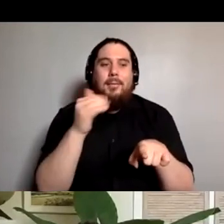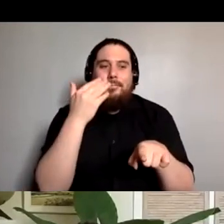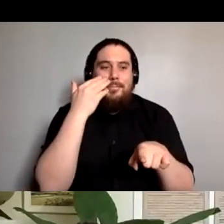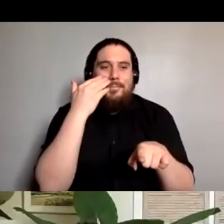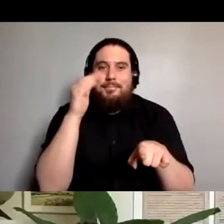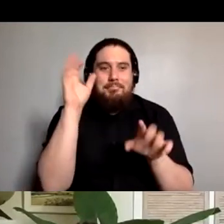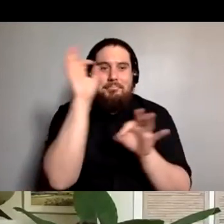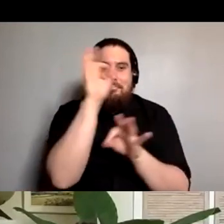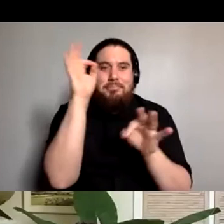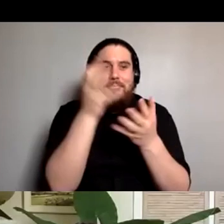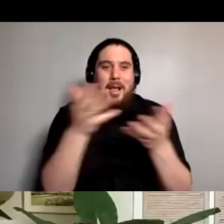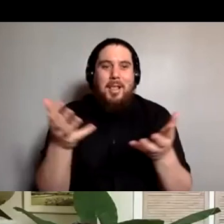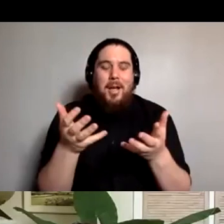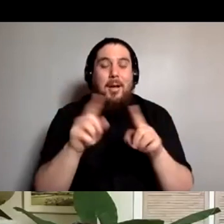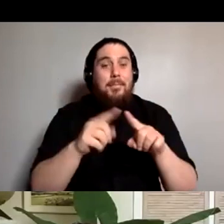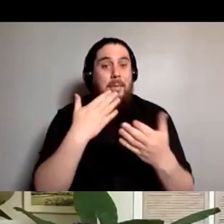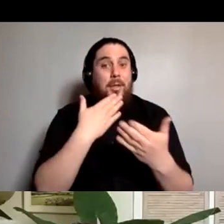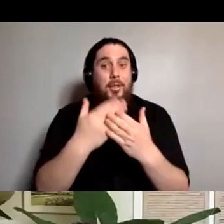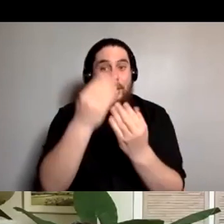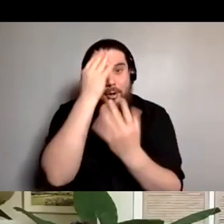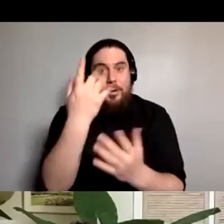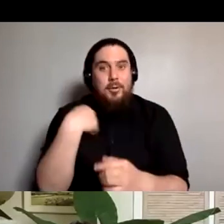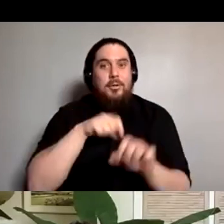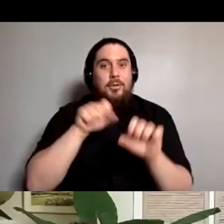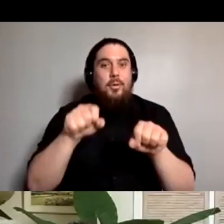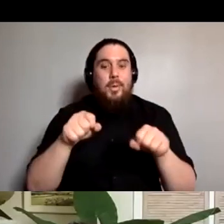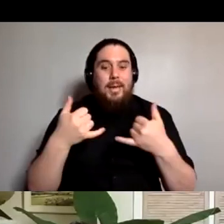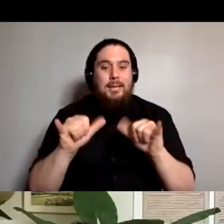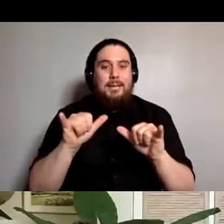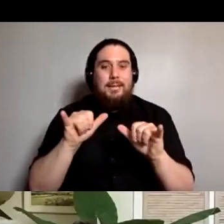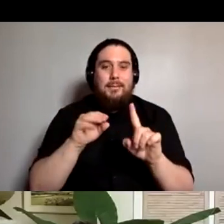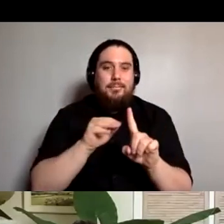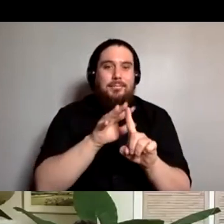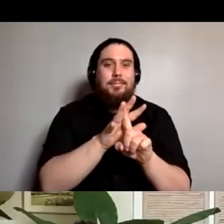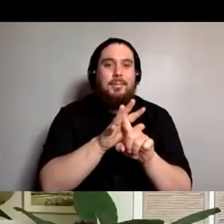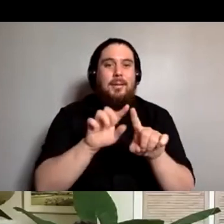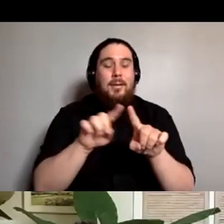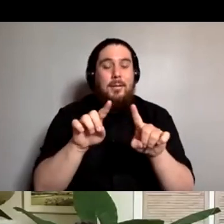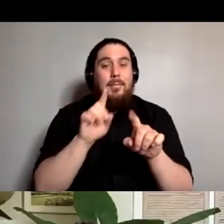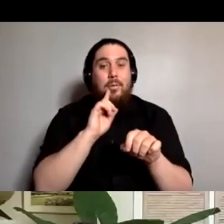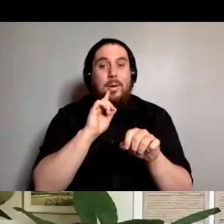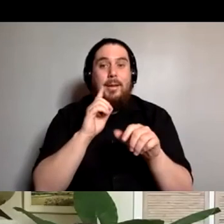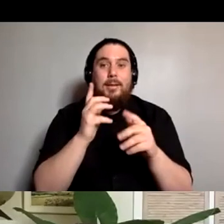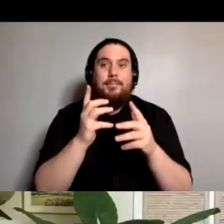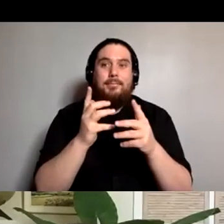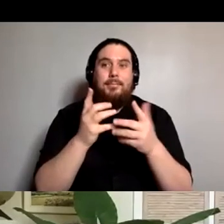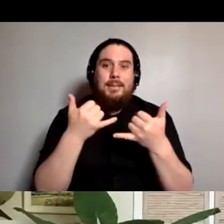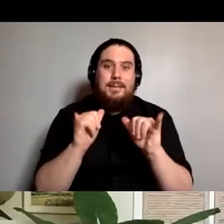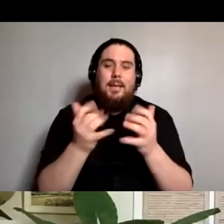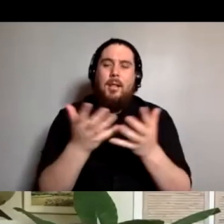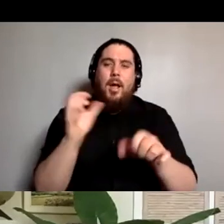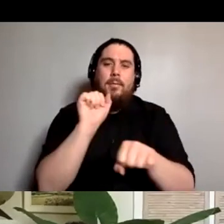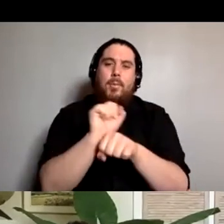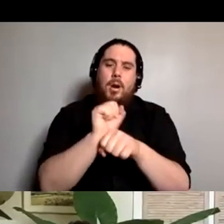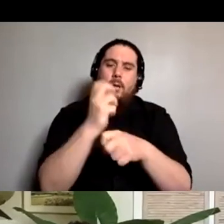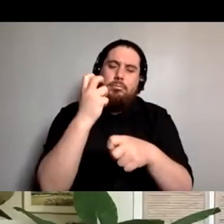we still have a chance to influence. But there's a lot of hard work ahead of us too.